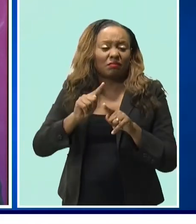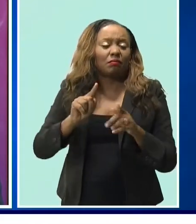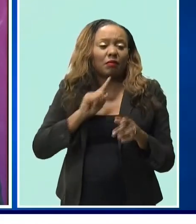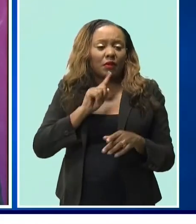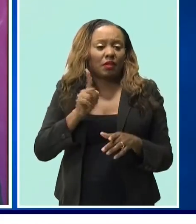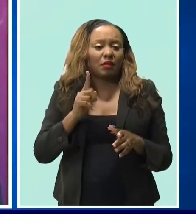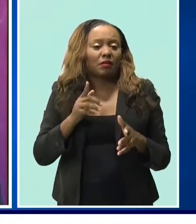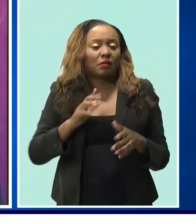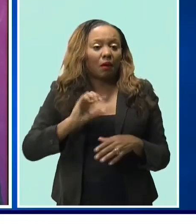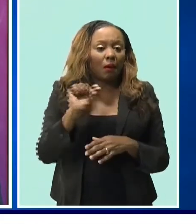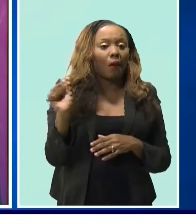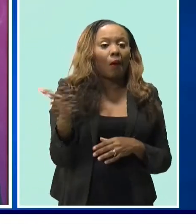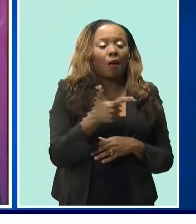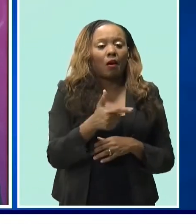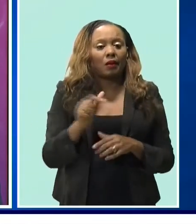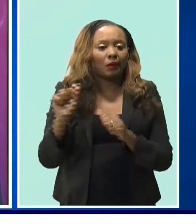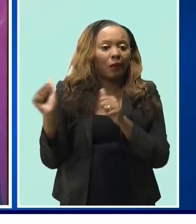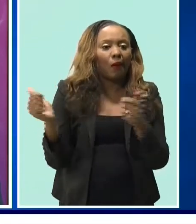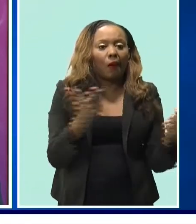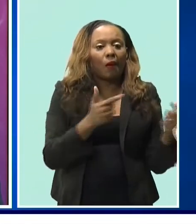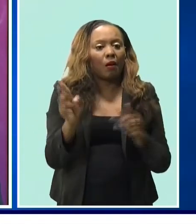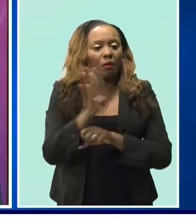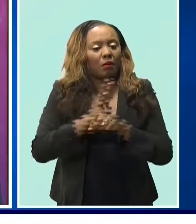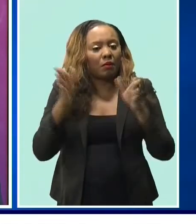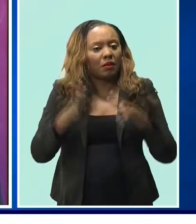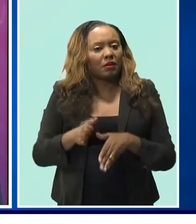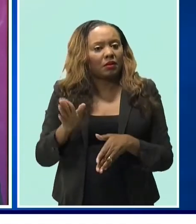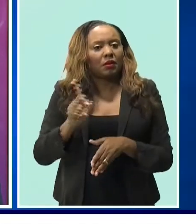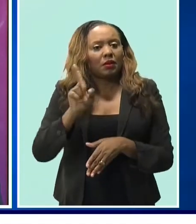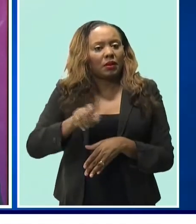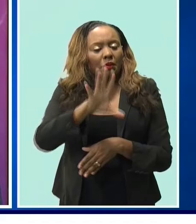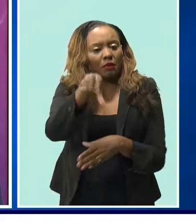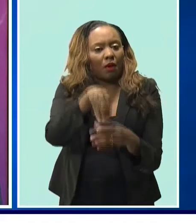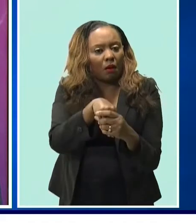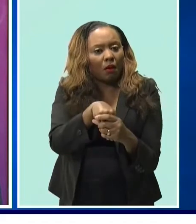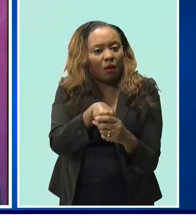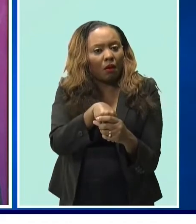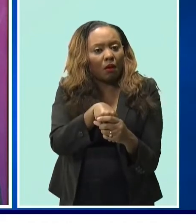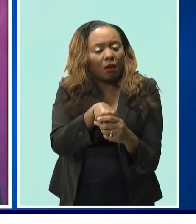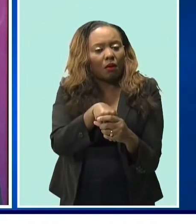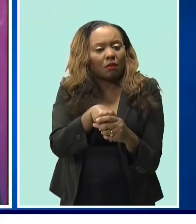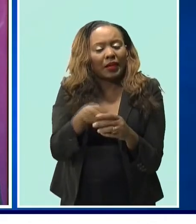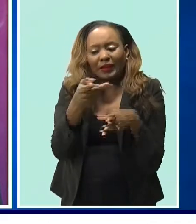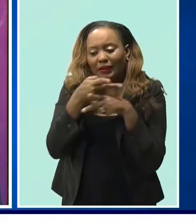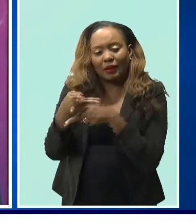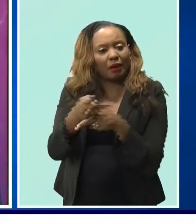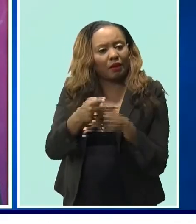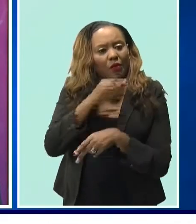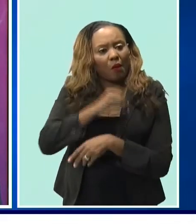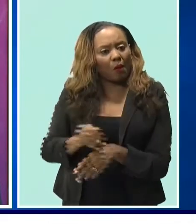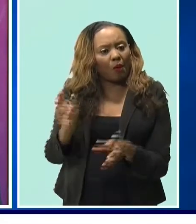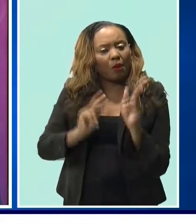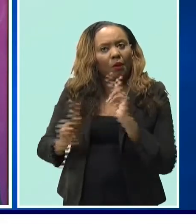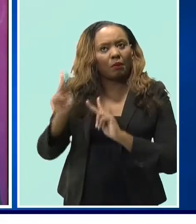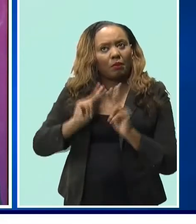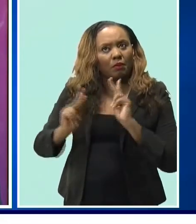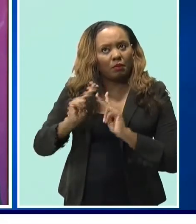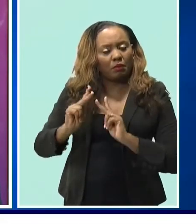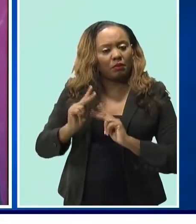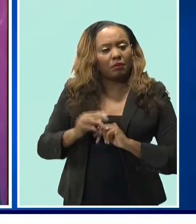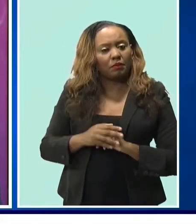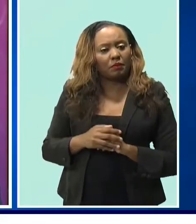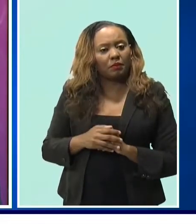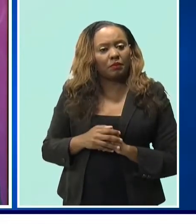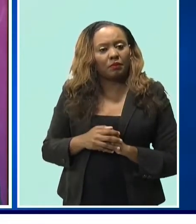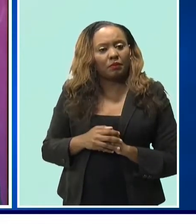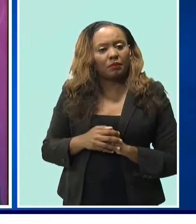every single Barbadian has their role to play, and particularly within the elderly population, we have a distinctive role to play out there in